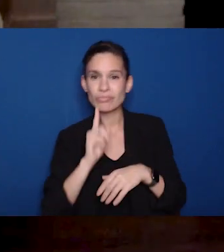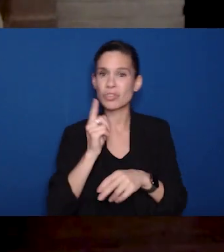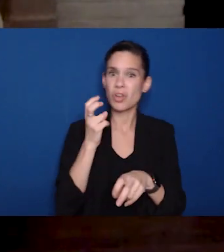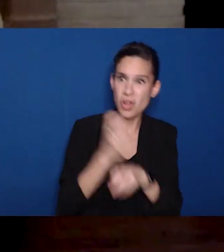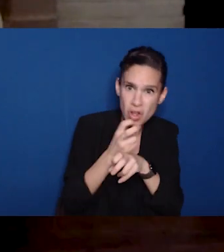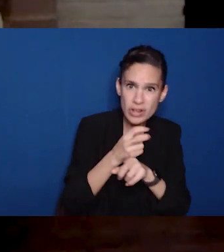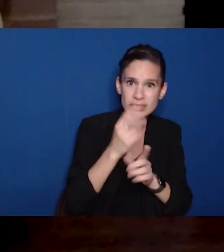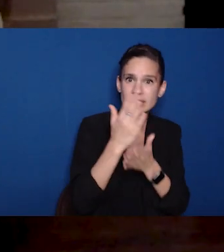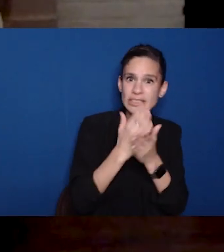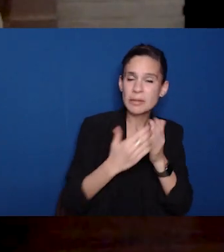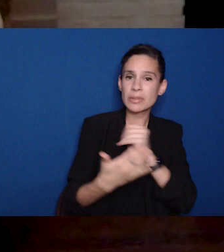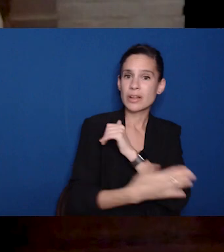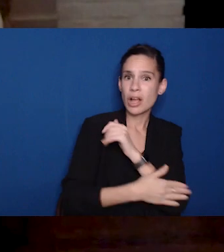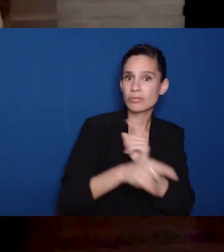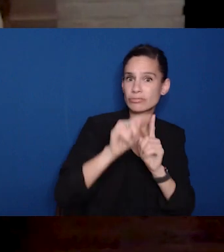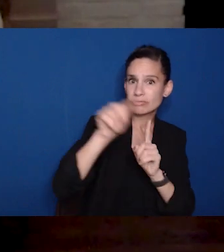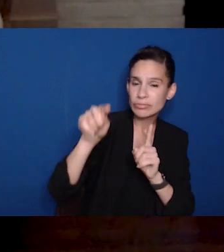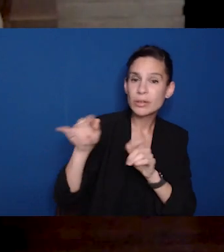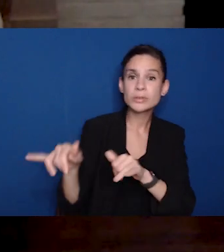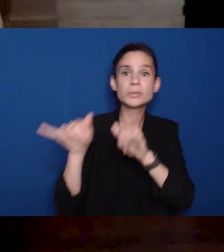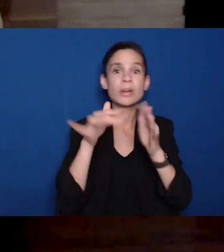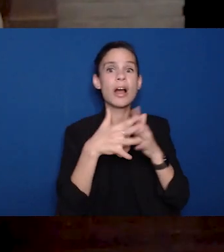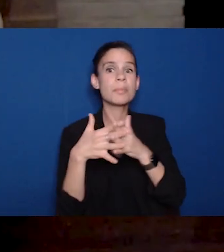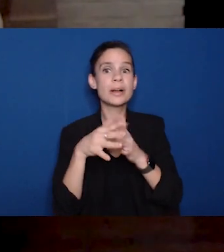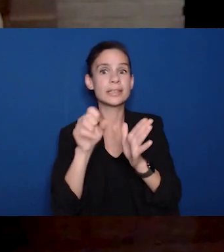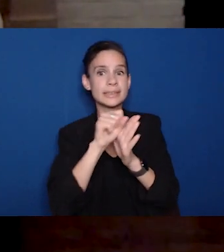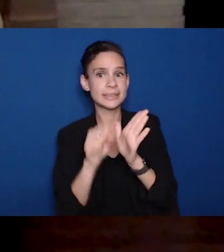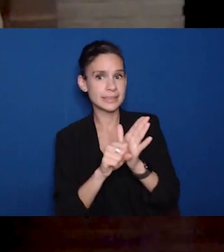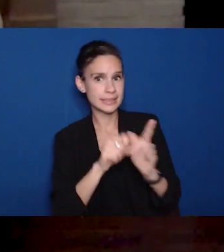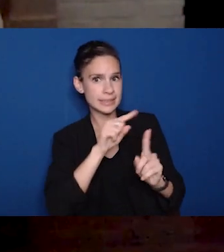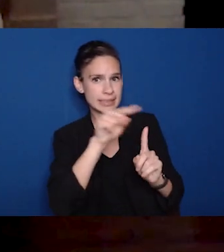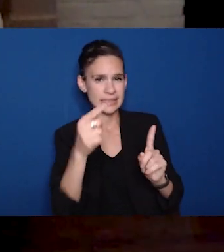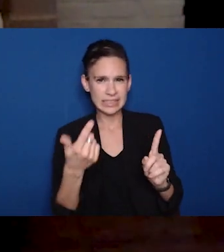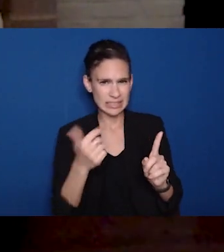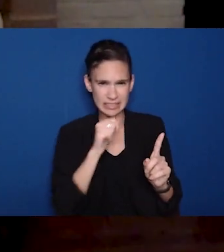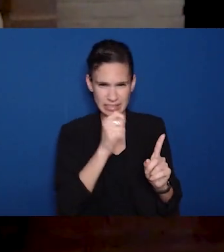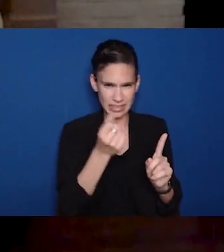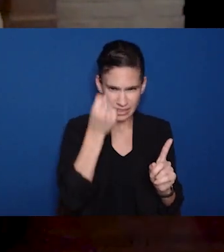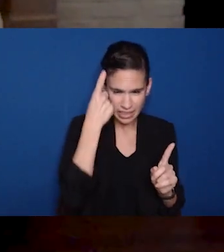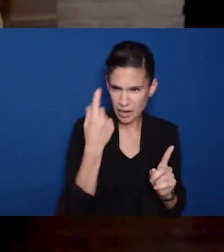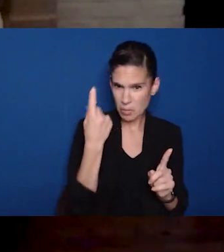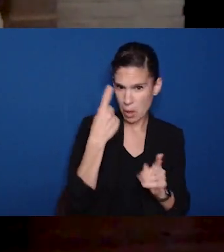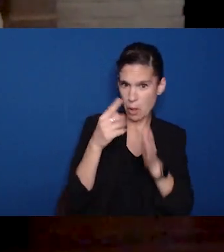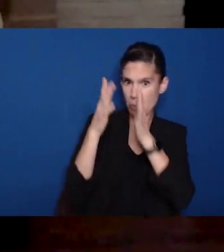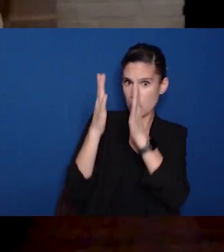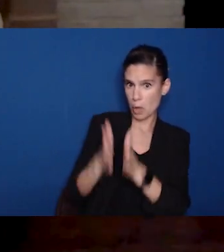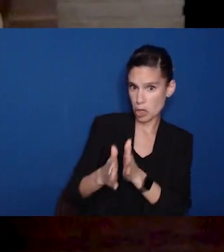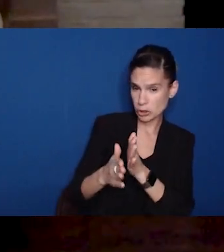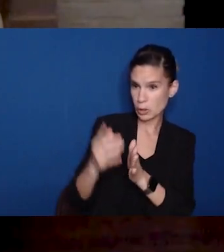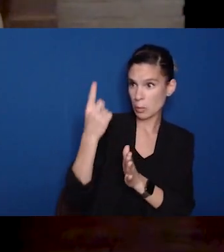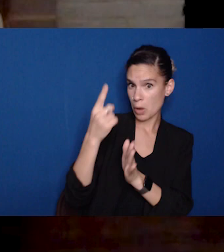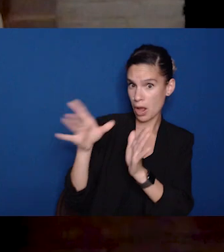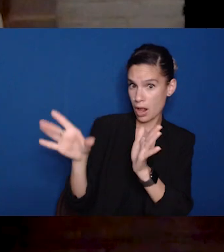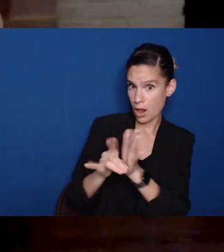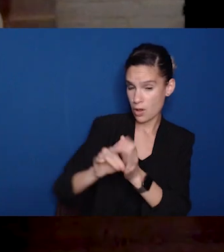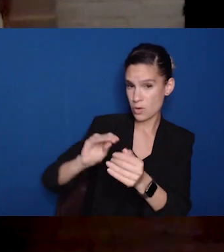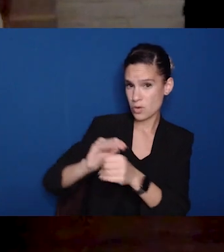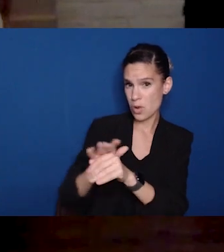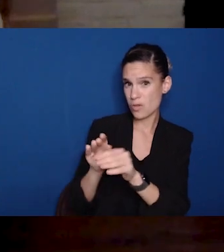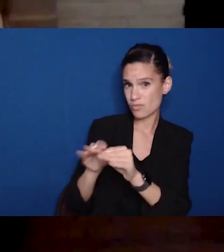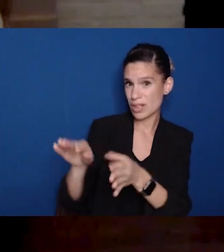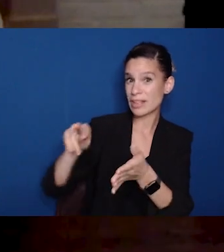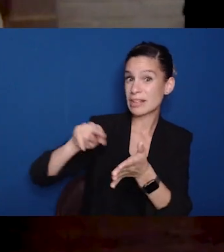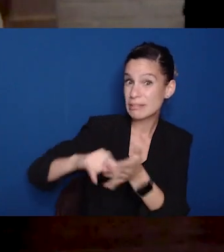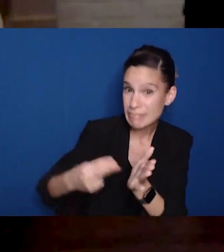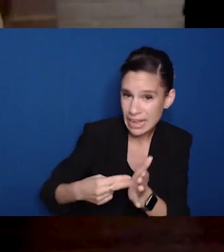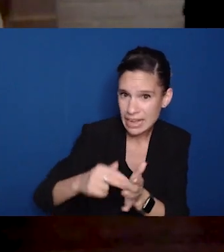states in America to understand that just one case is not just one case. It is